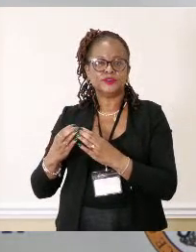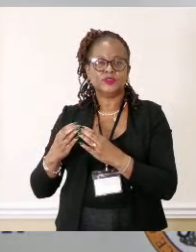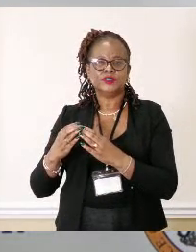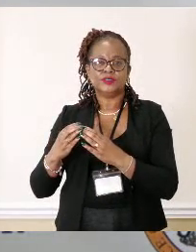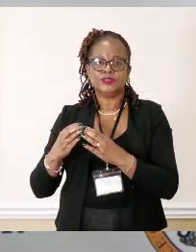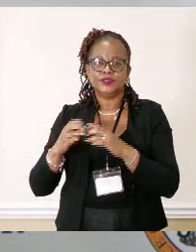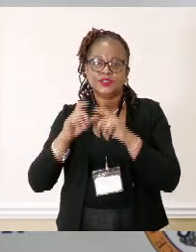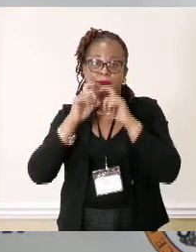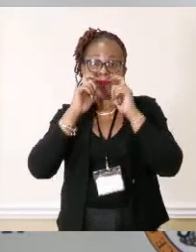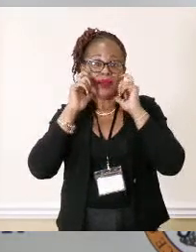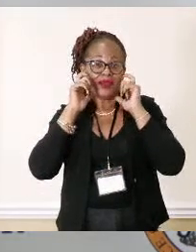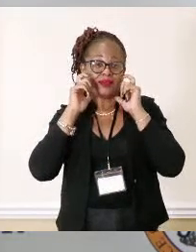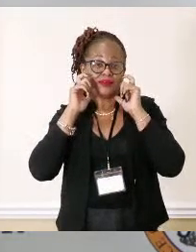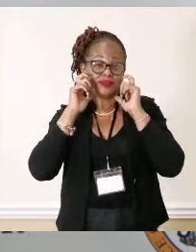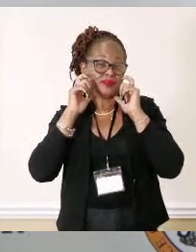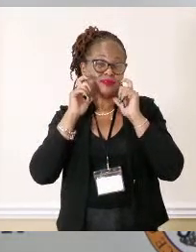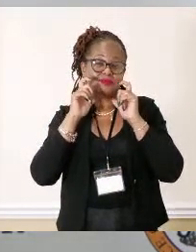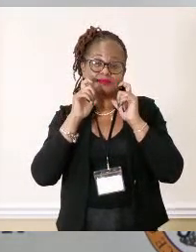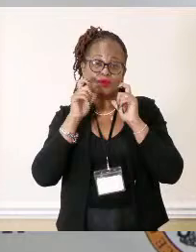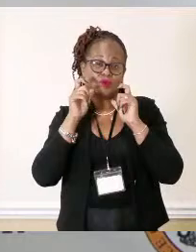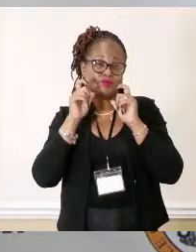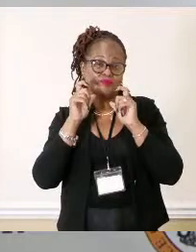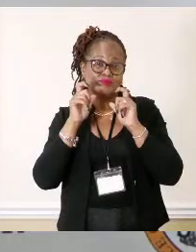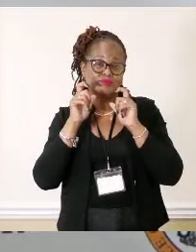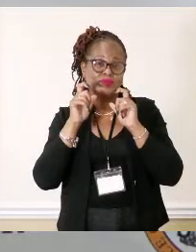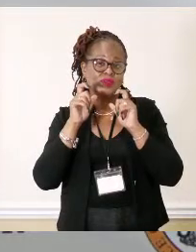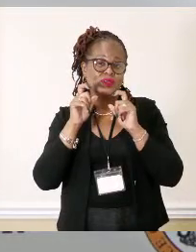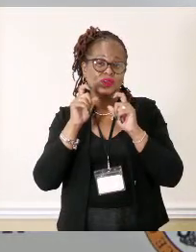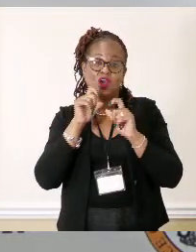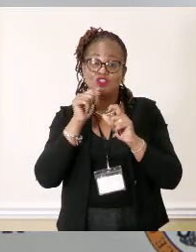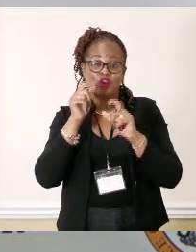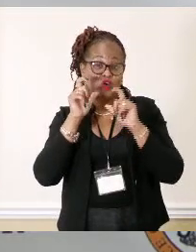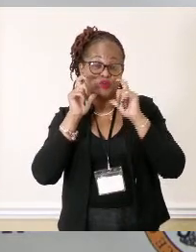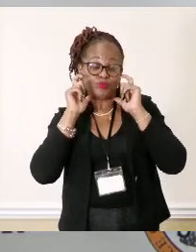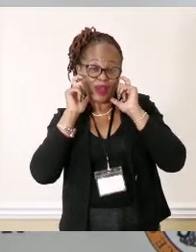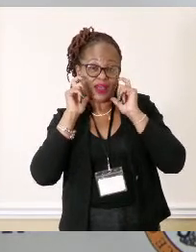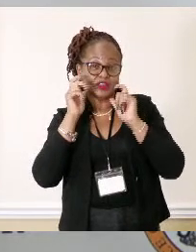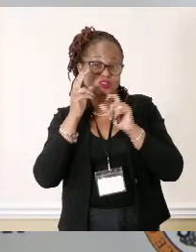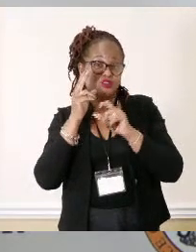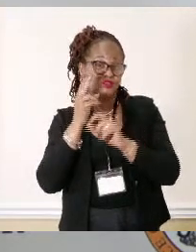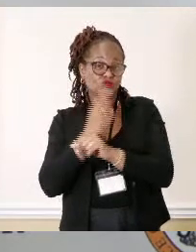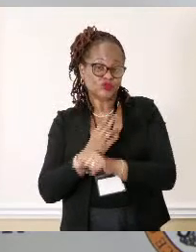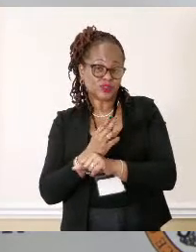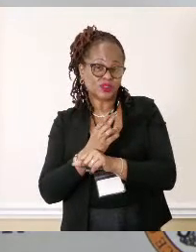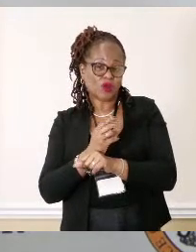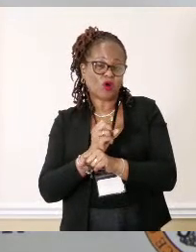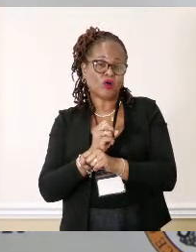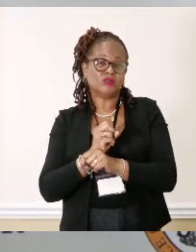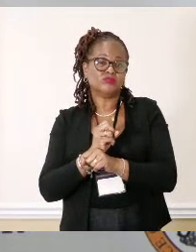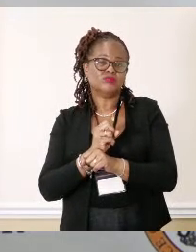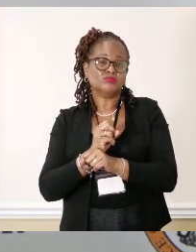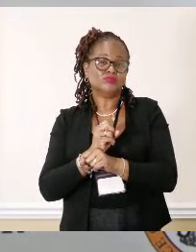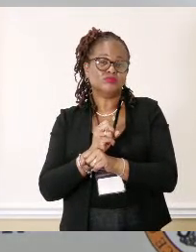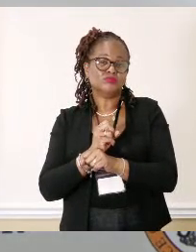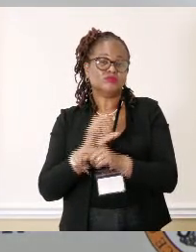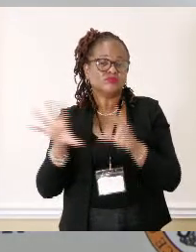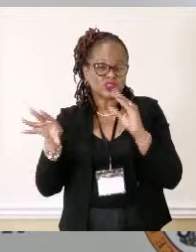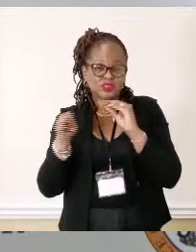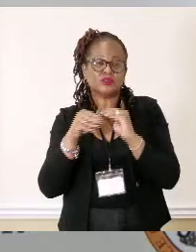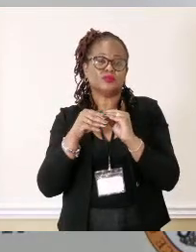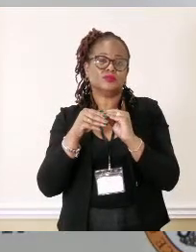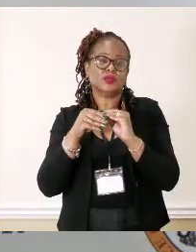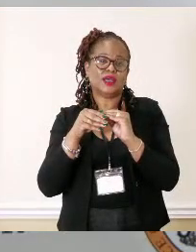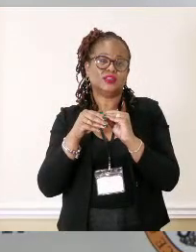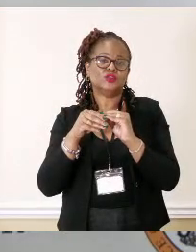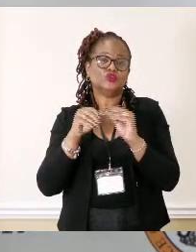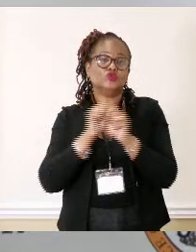wearing at these gatherings are all contributing to this spread. So it's not only international